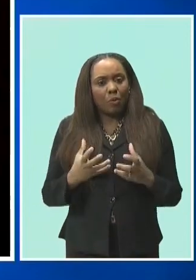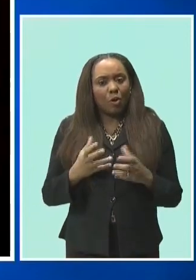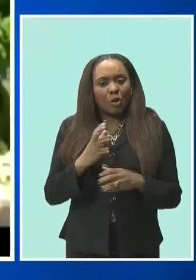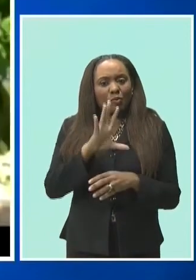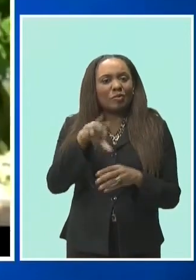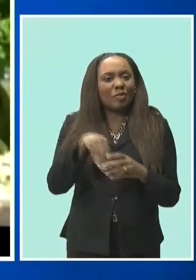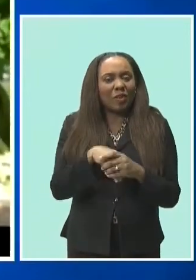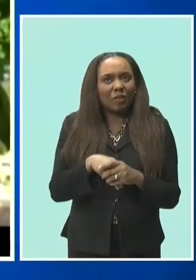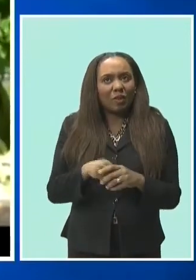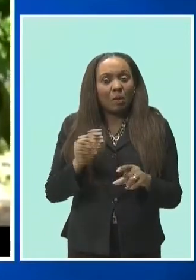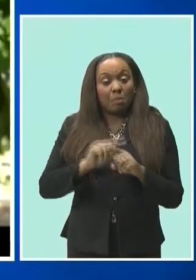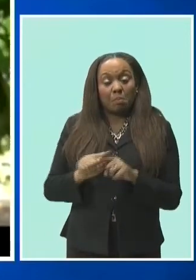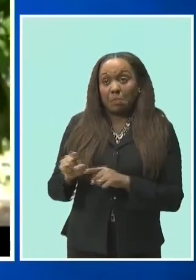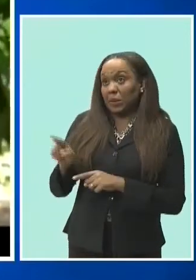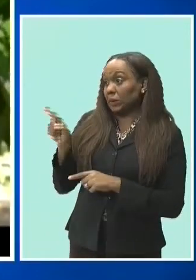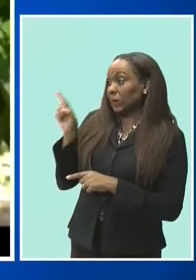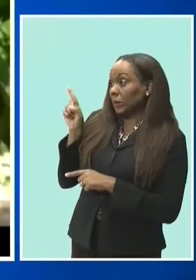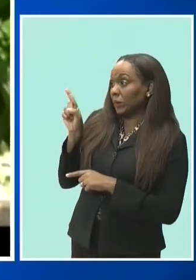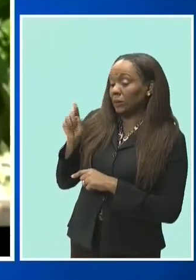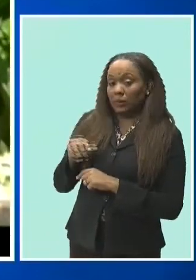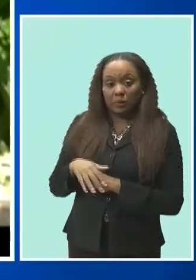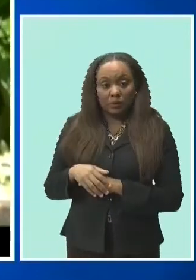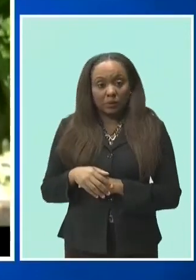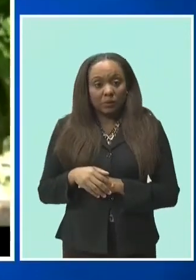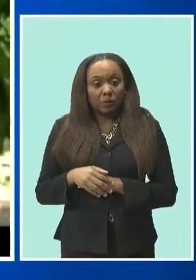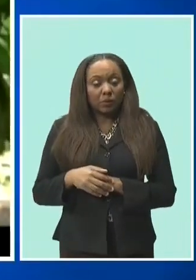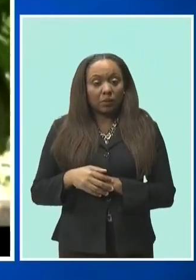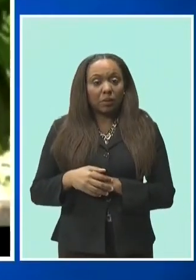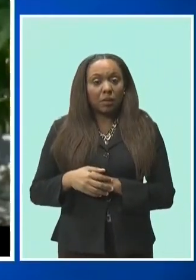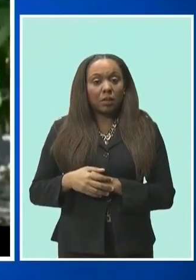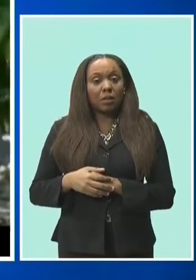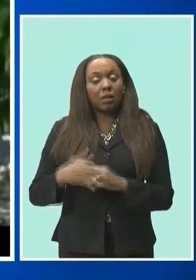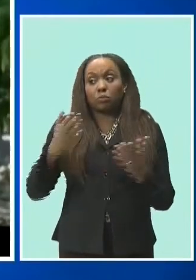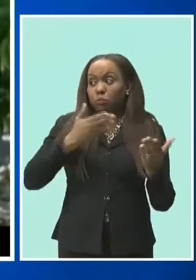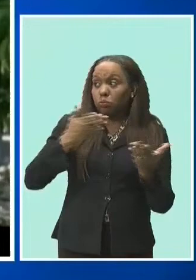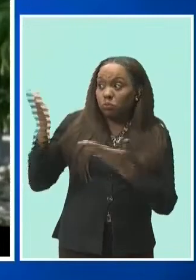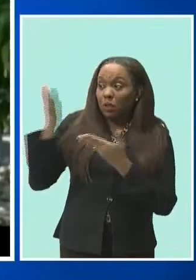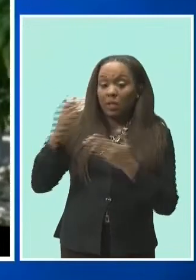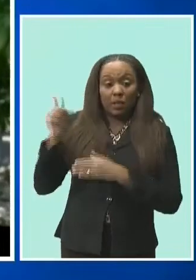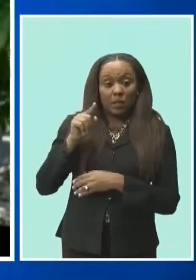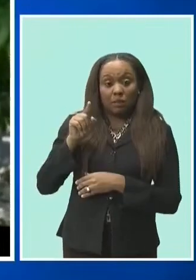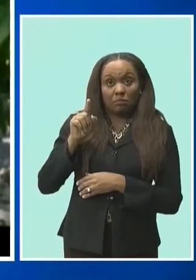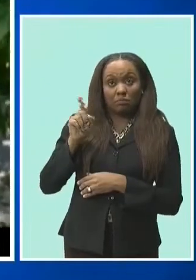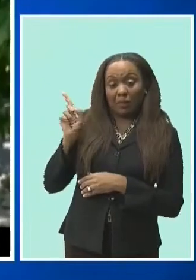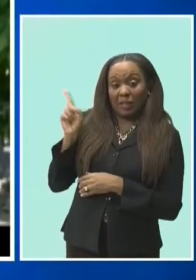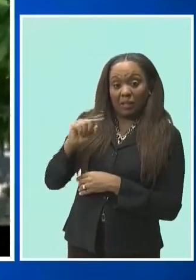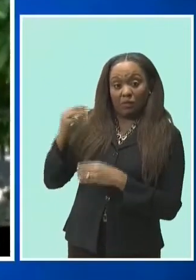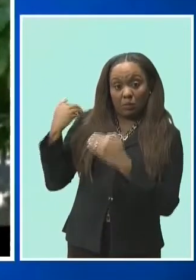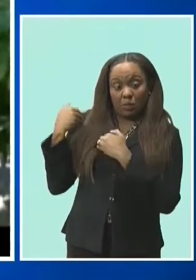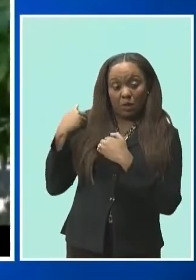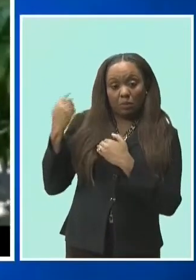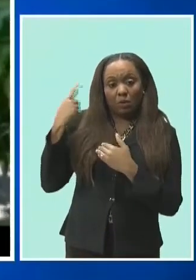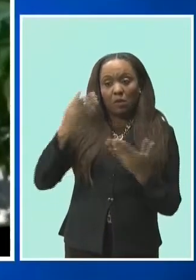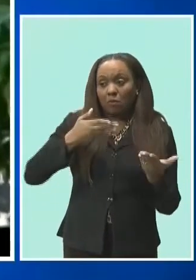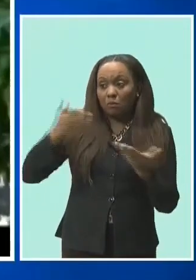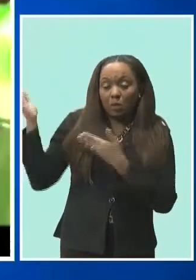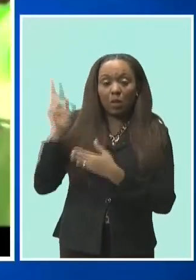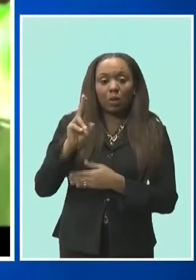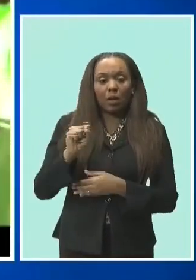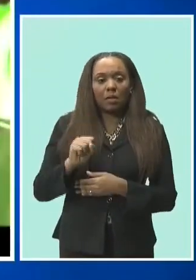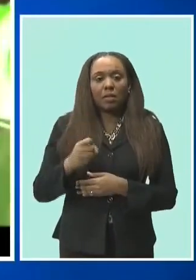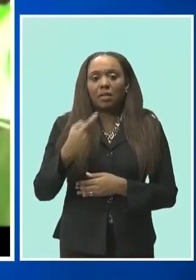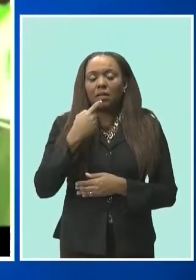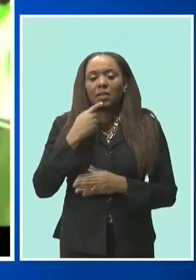this farmer, Norman Dawson, who made the recent export possible, says the laws to protect mango farmers from prey